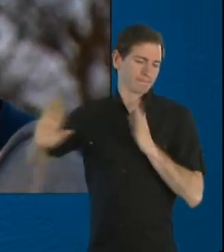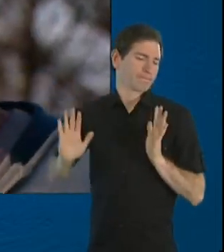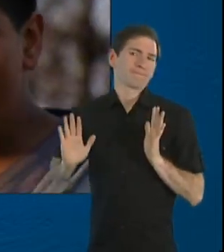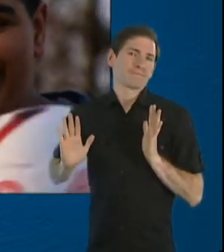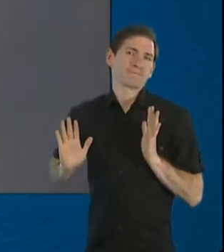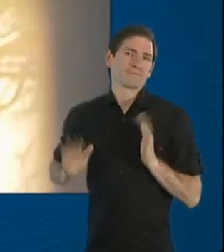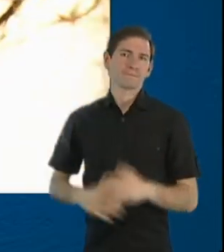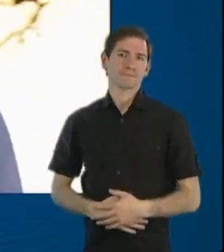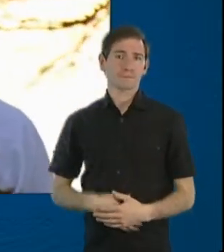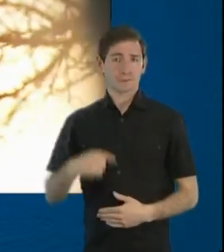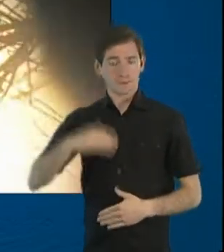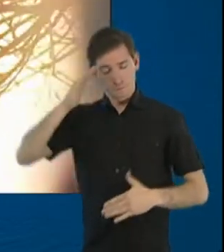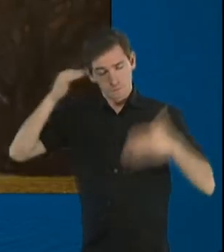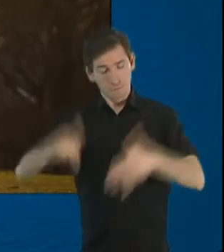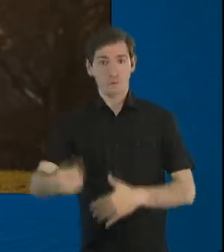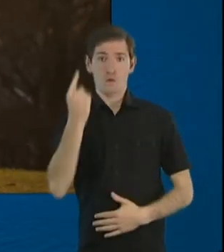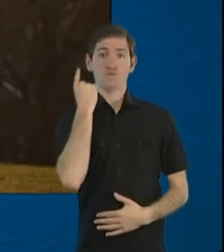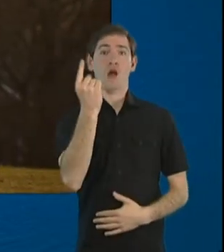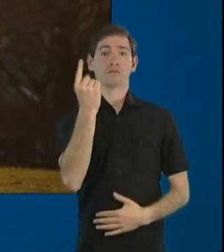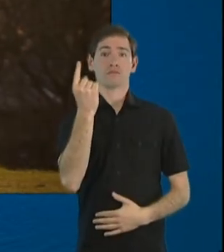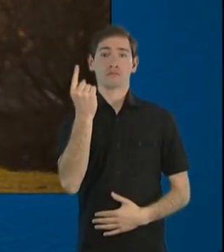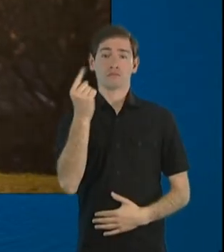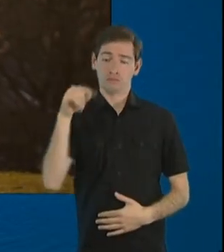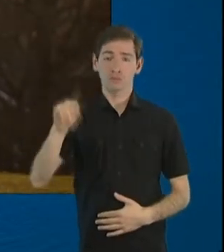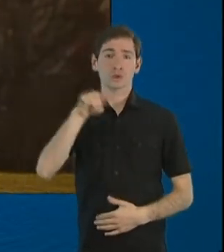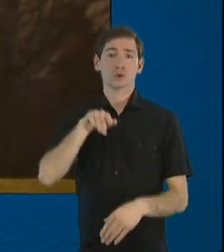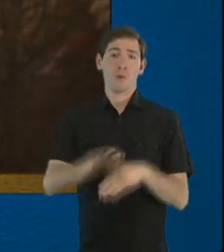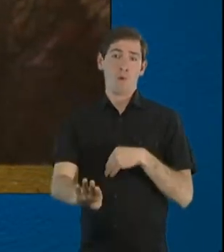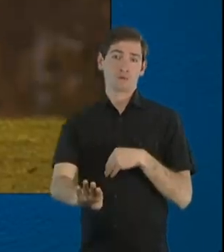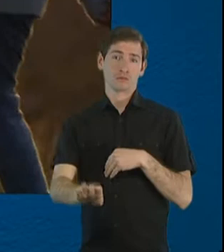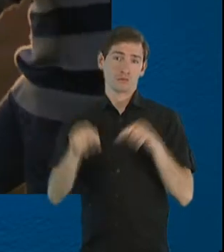just focusing on one thing and one thing only, and that's my sport.